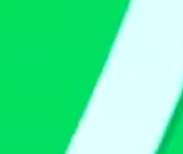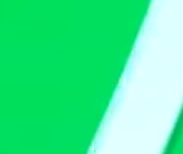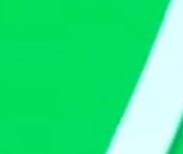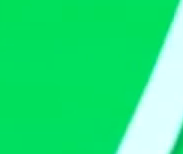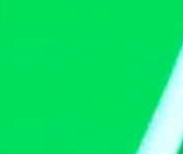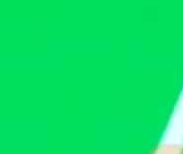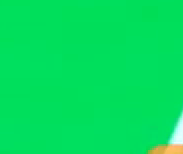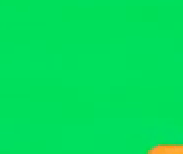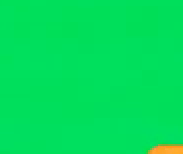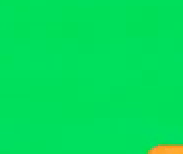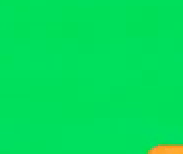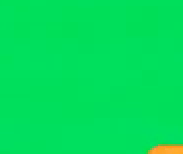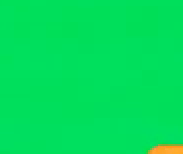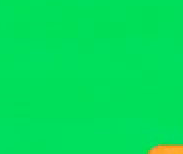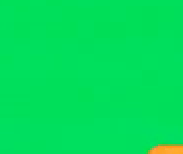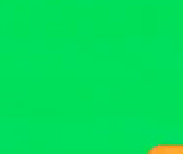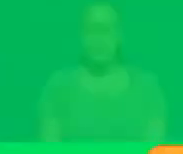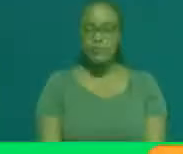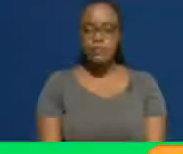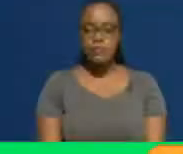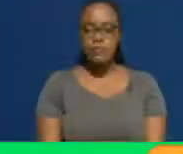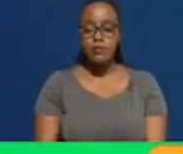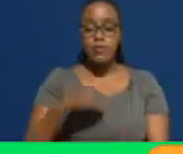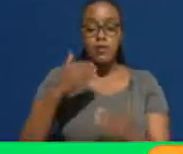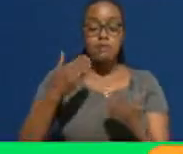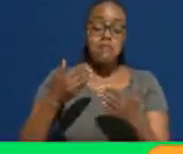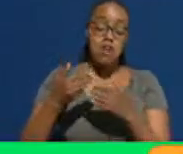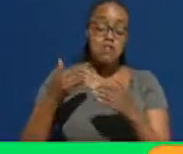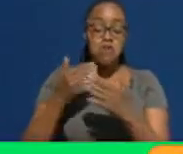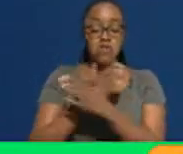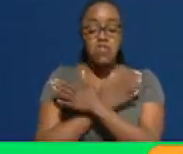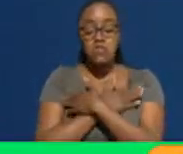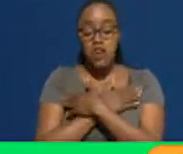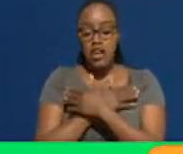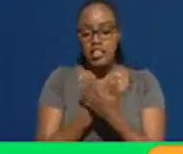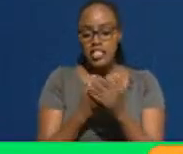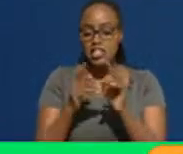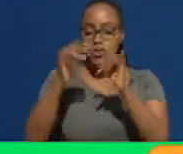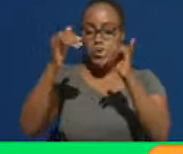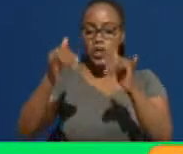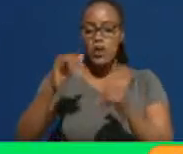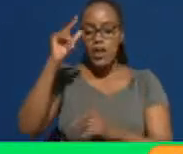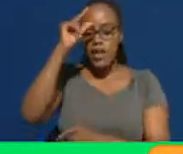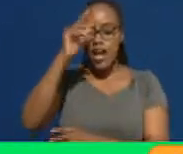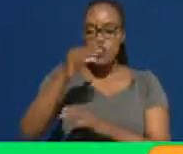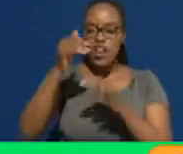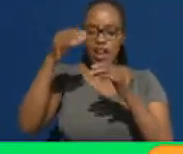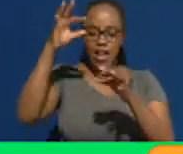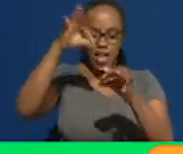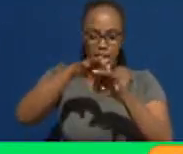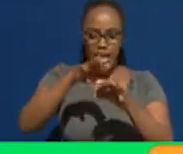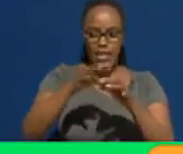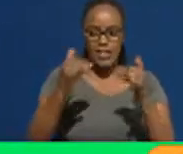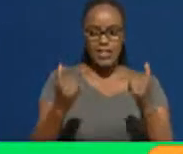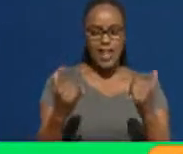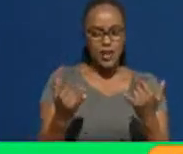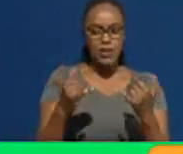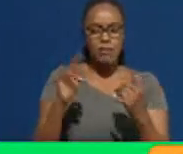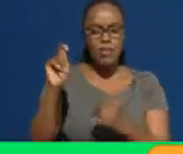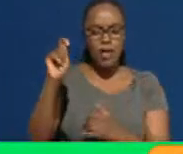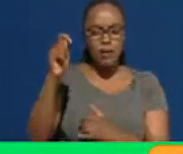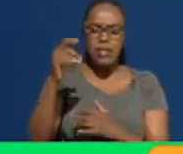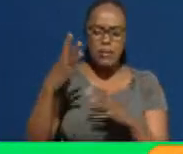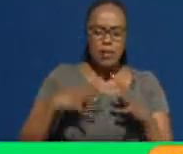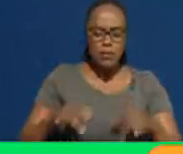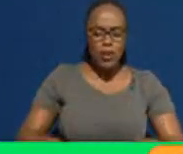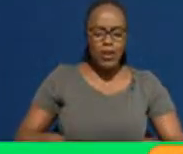Welcome back to the program. Now, from friends and senators to newly elected governors, what can the residents of